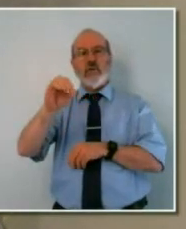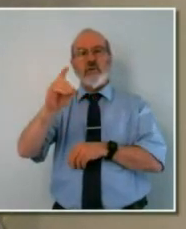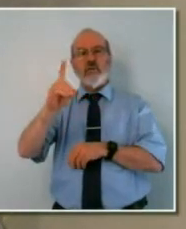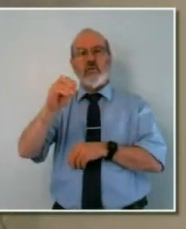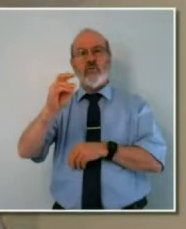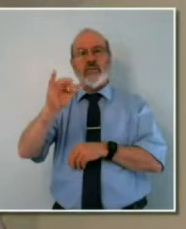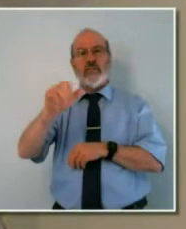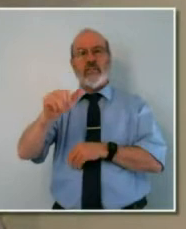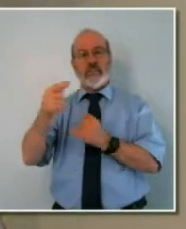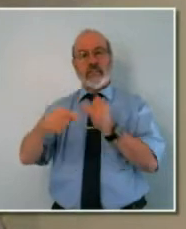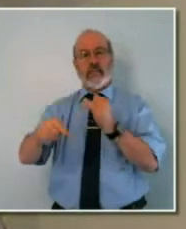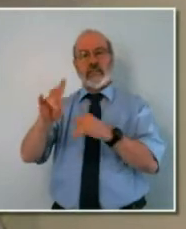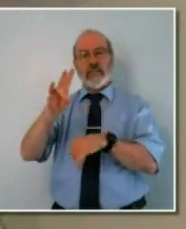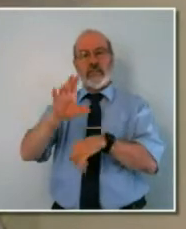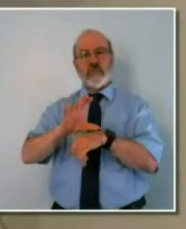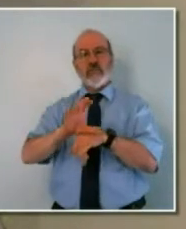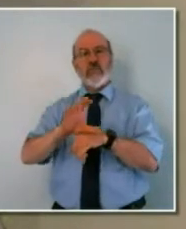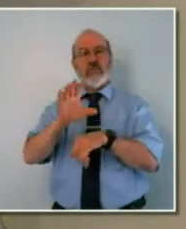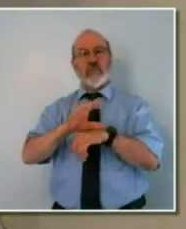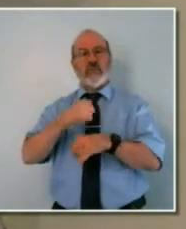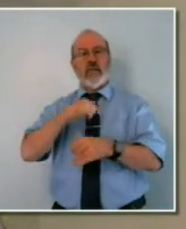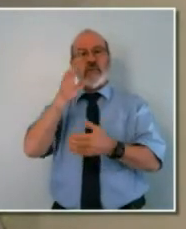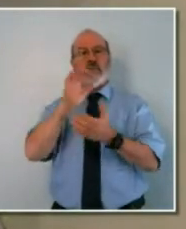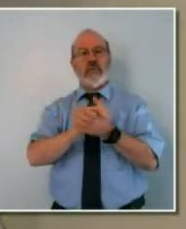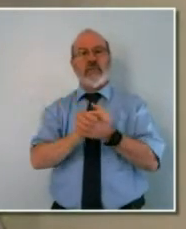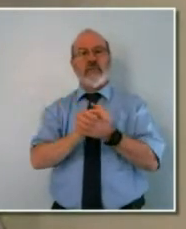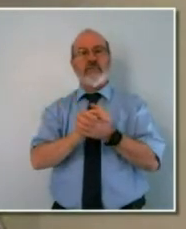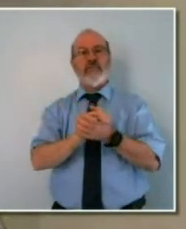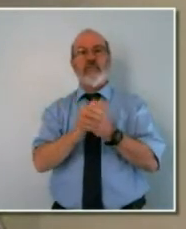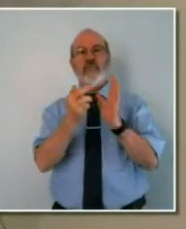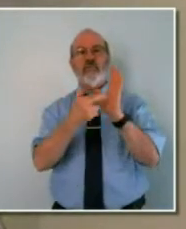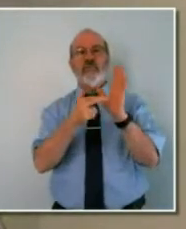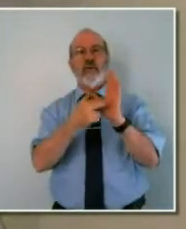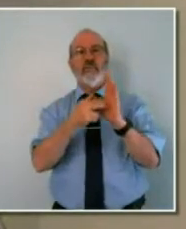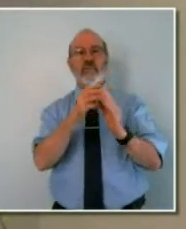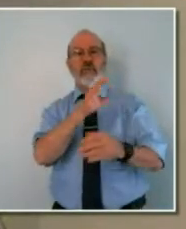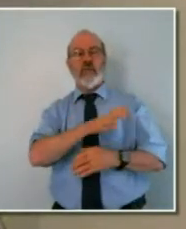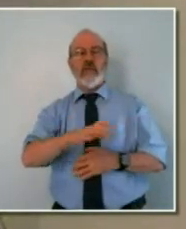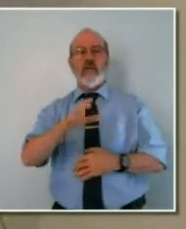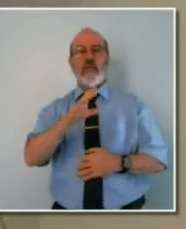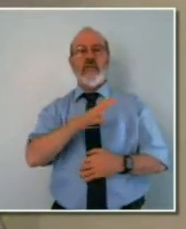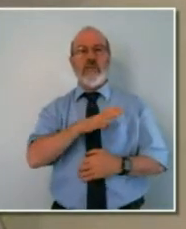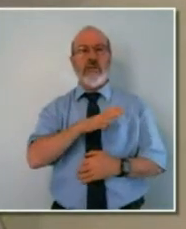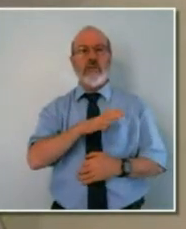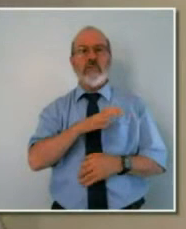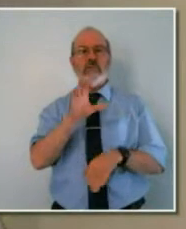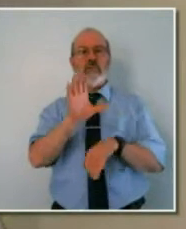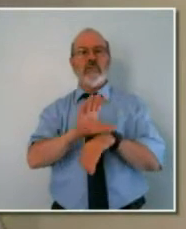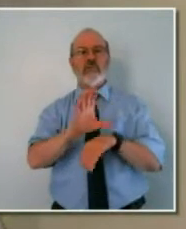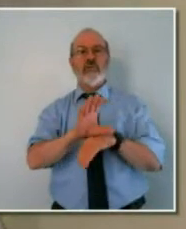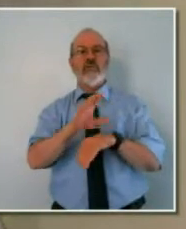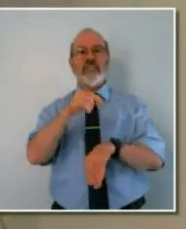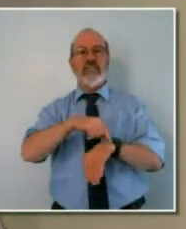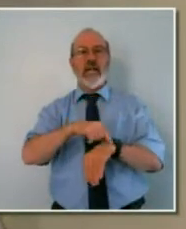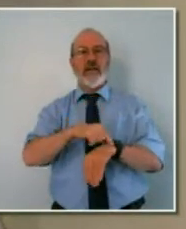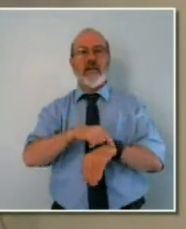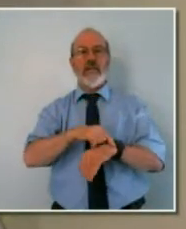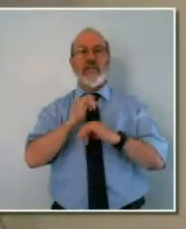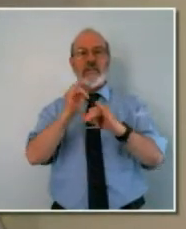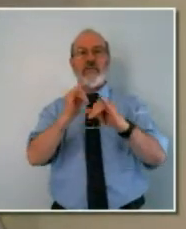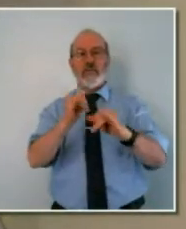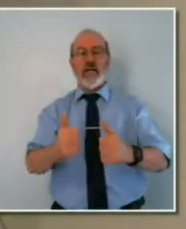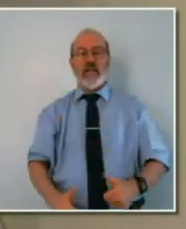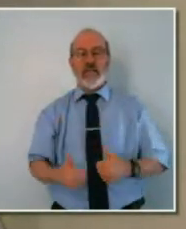which, by the way, is a church, I believe, intended to represent the characteristic of the church age in which you and I